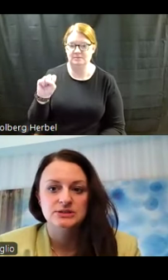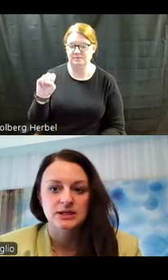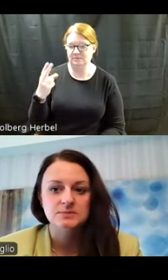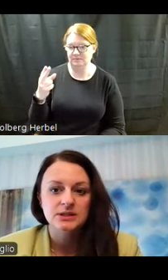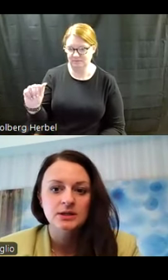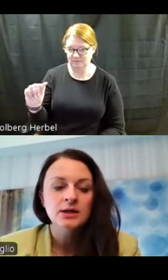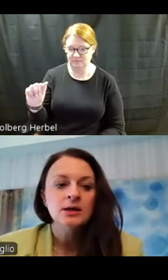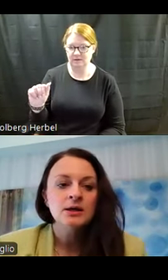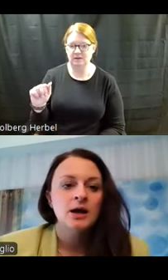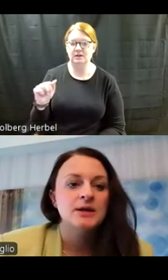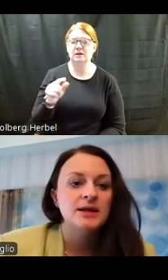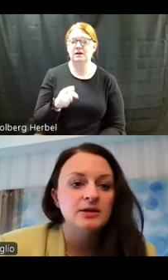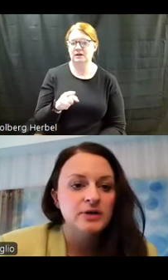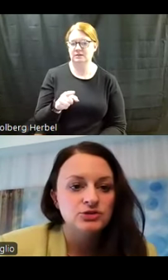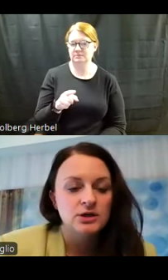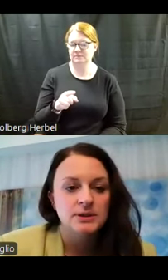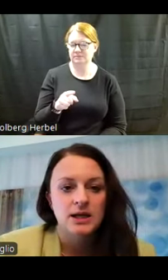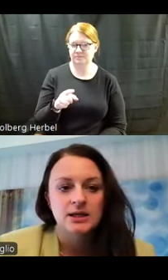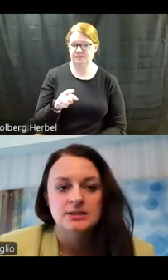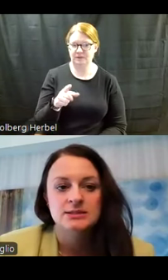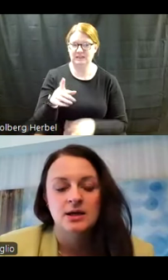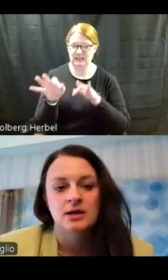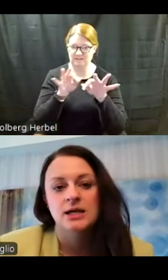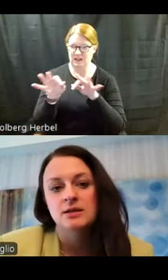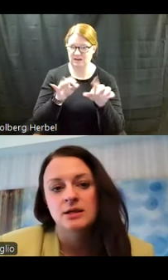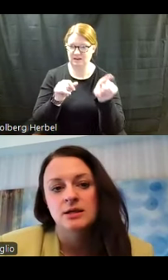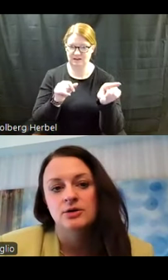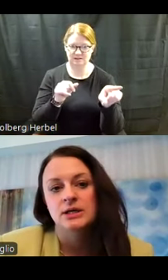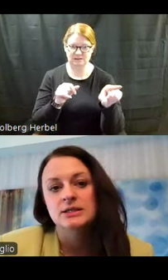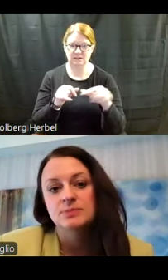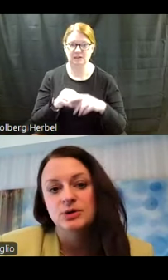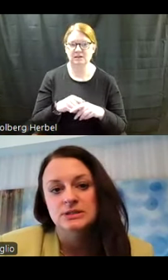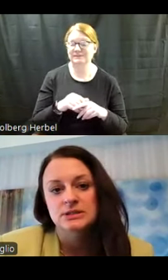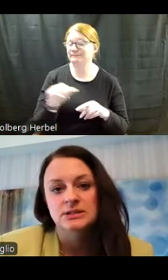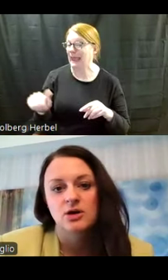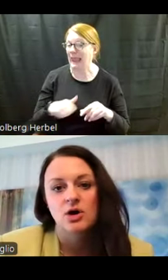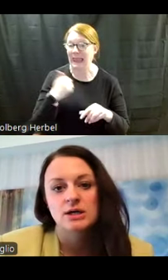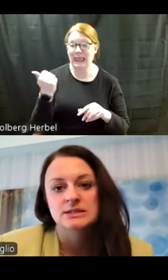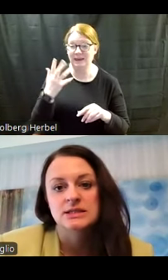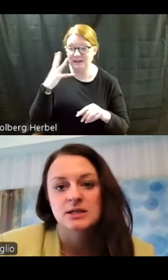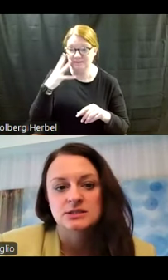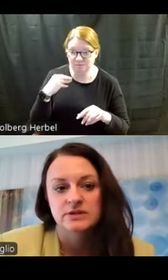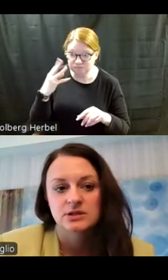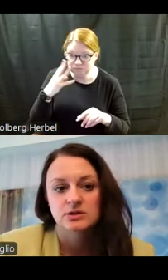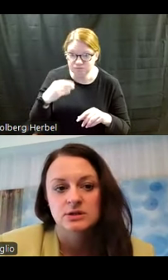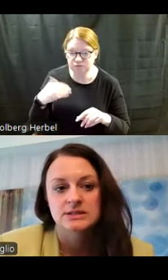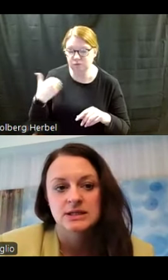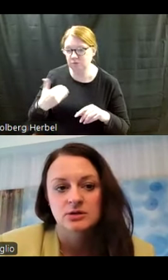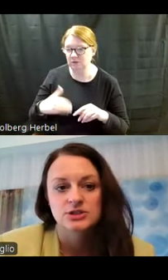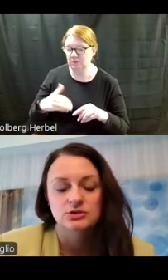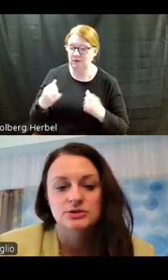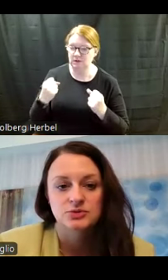Administration, or SAMHSA, and they define trauma as anything or any experiences that cause intense physical